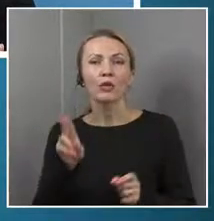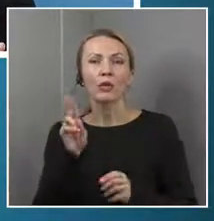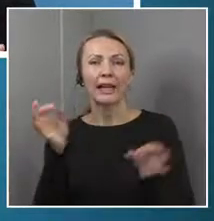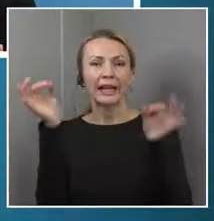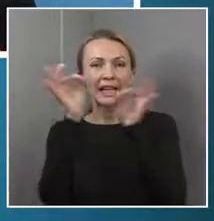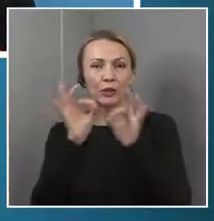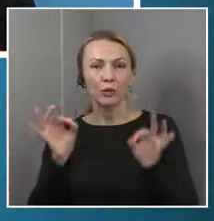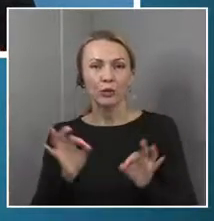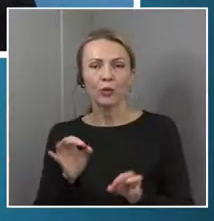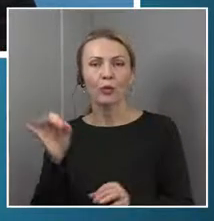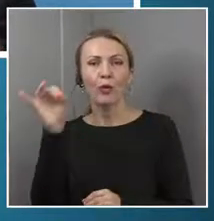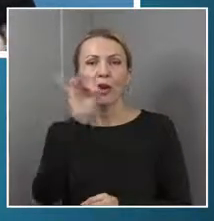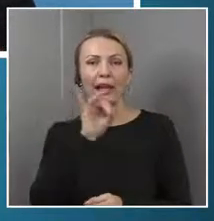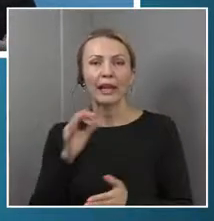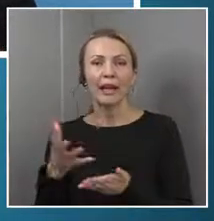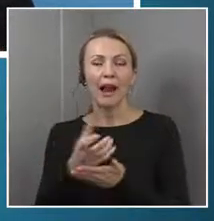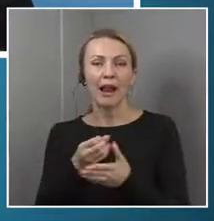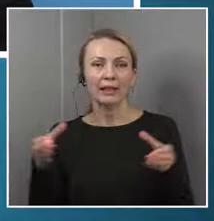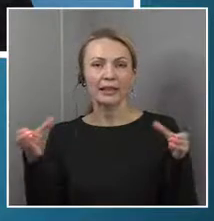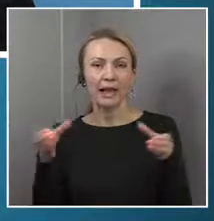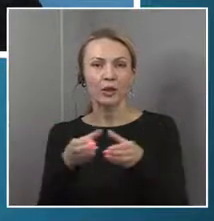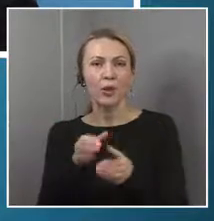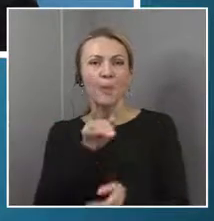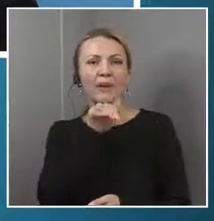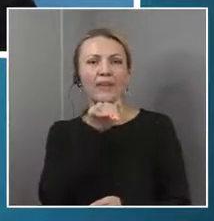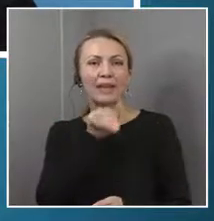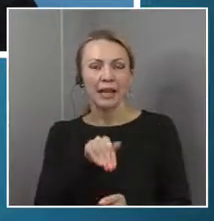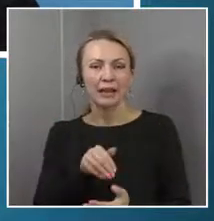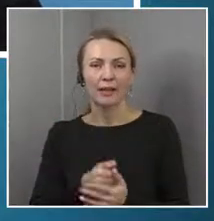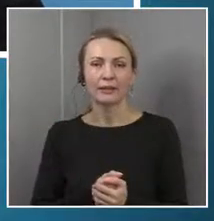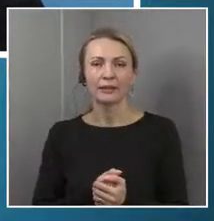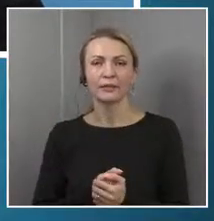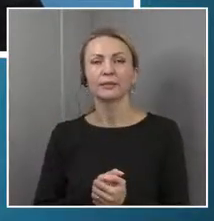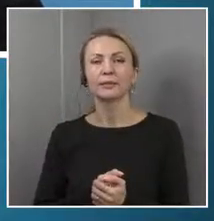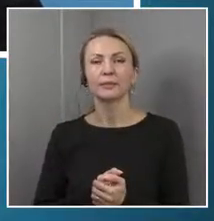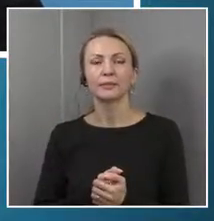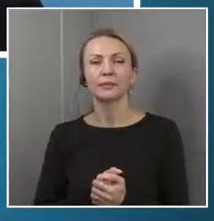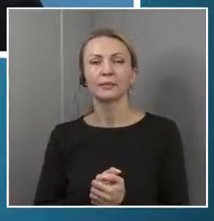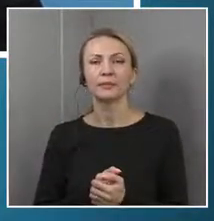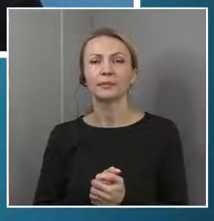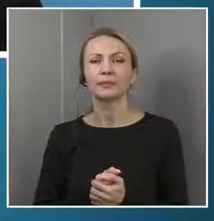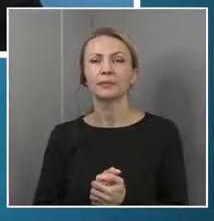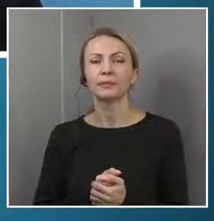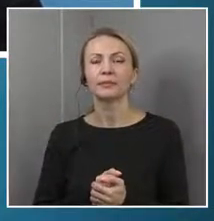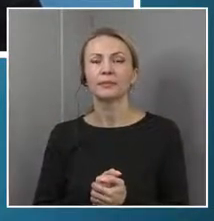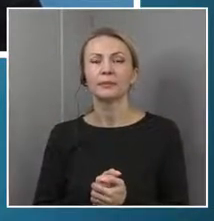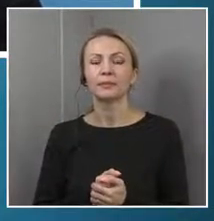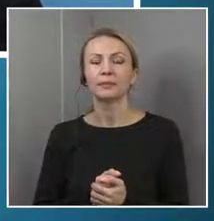is the interest of the American youth towards art and collecting?